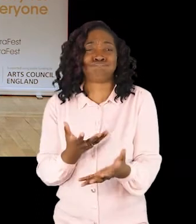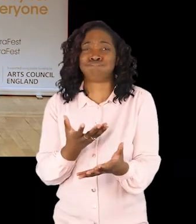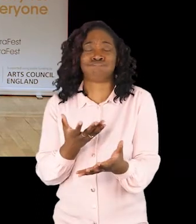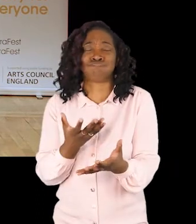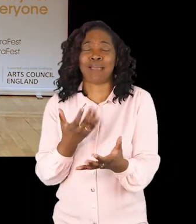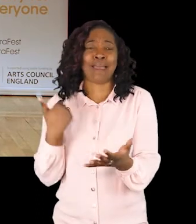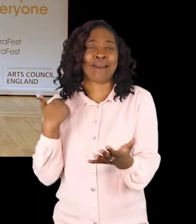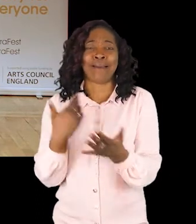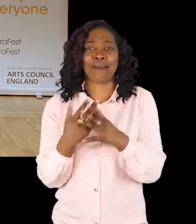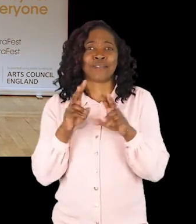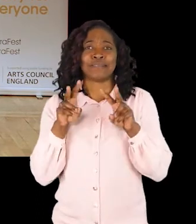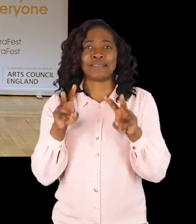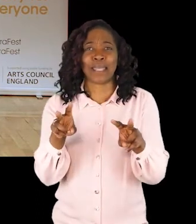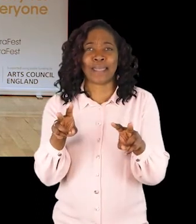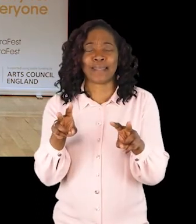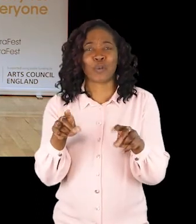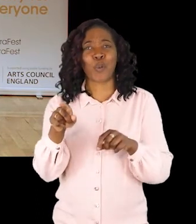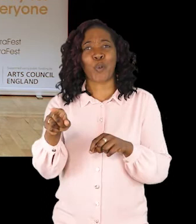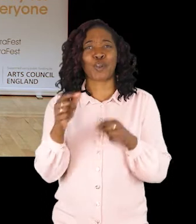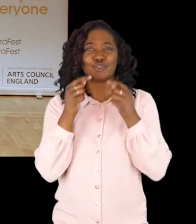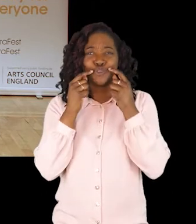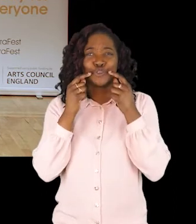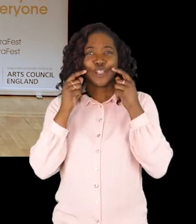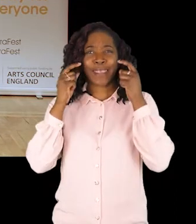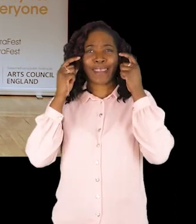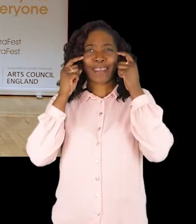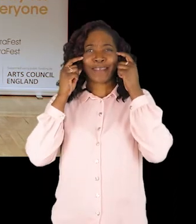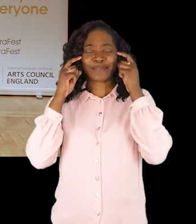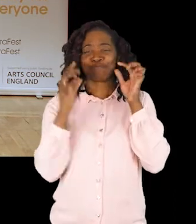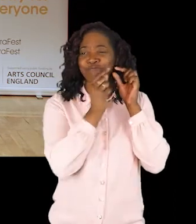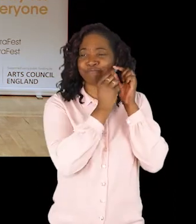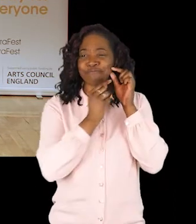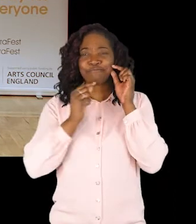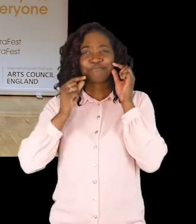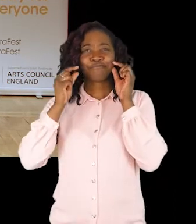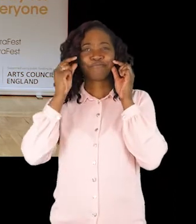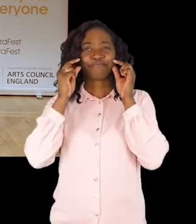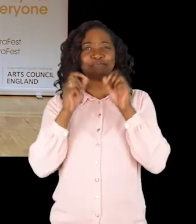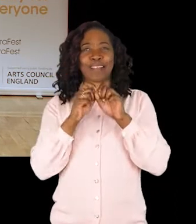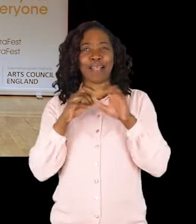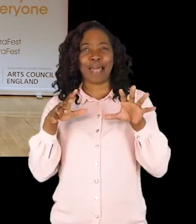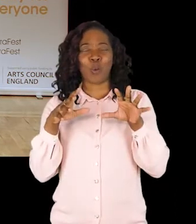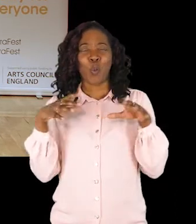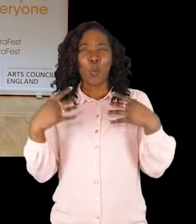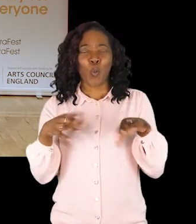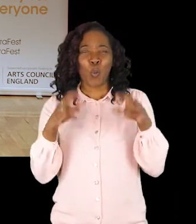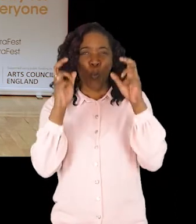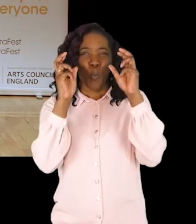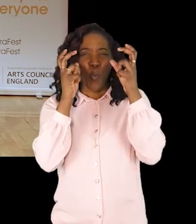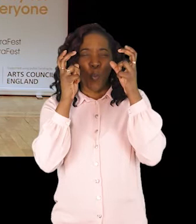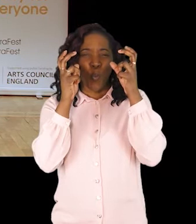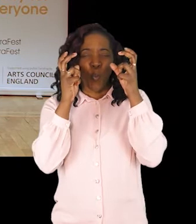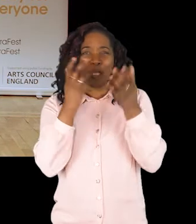smile I've ever seen. History rippled your cheekbone map from lip to ear. Cauldrons so